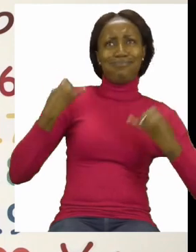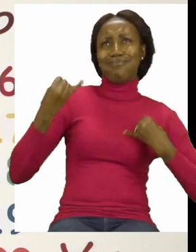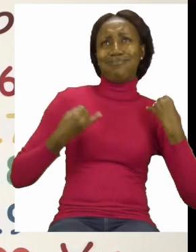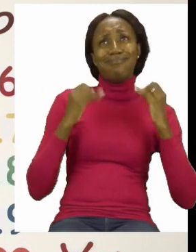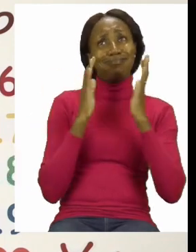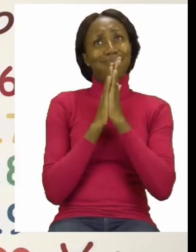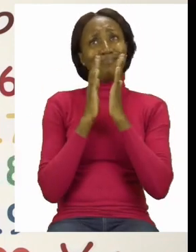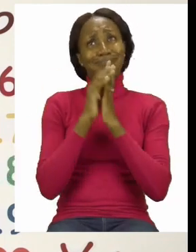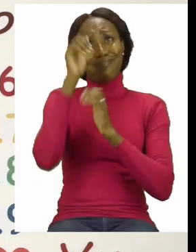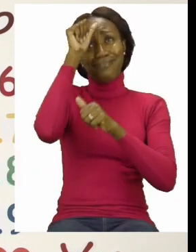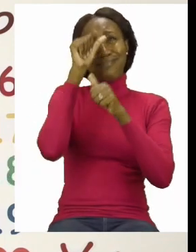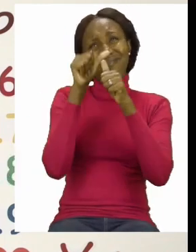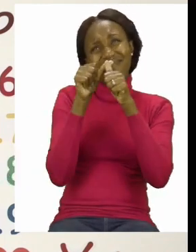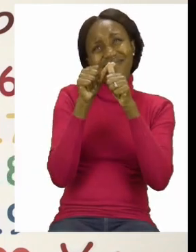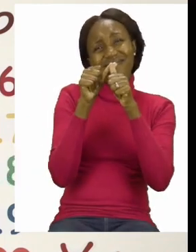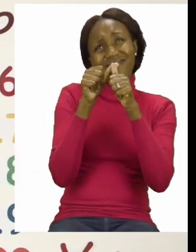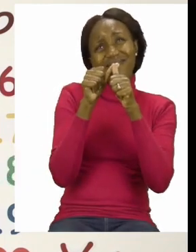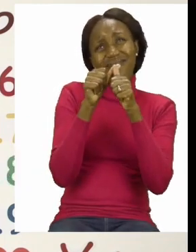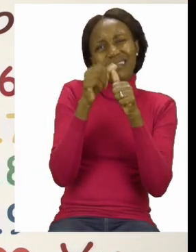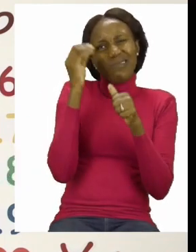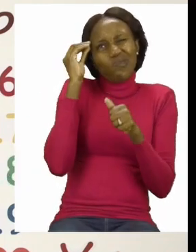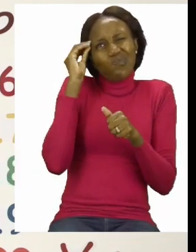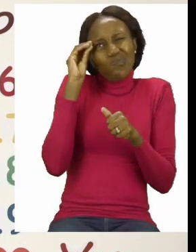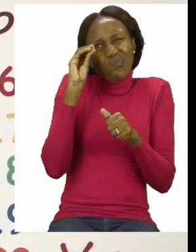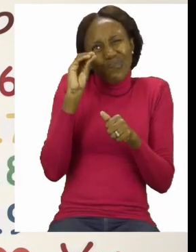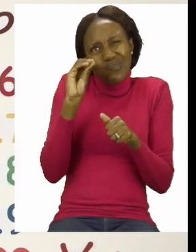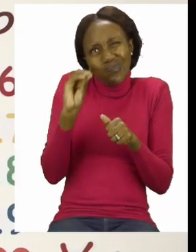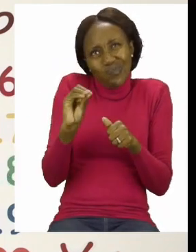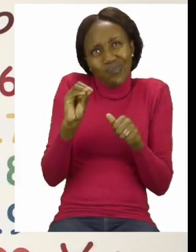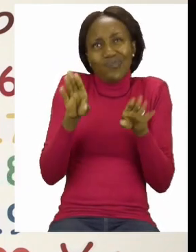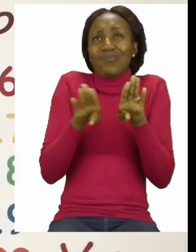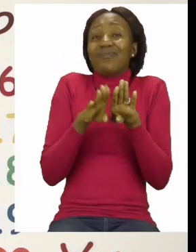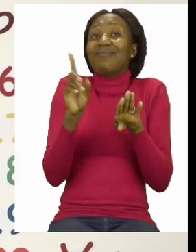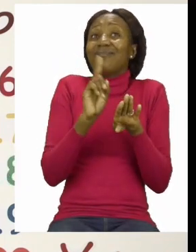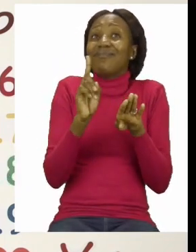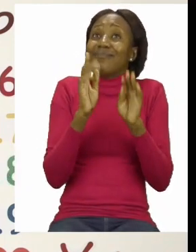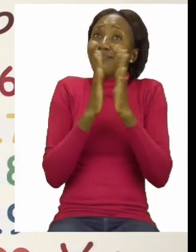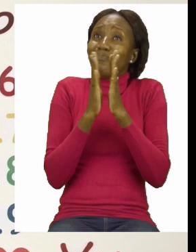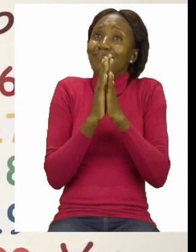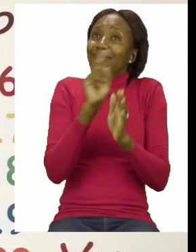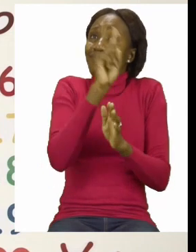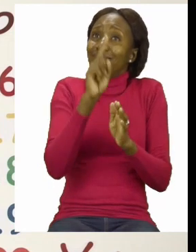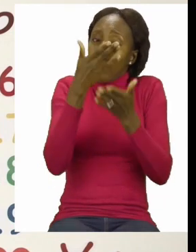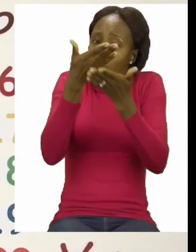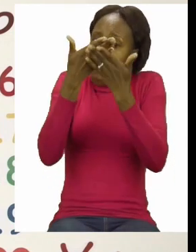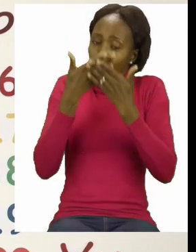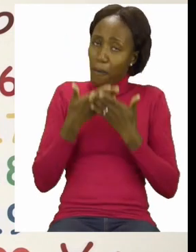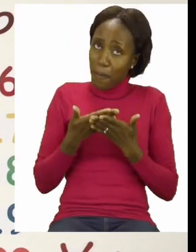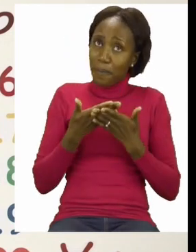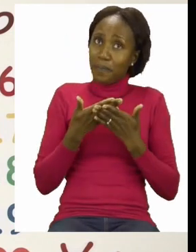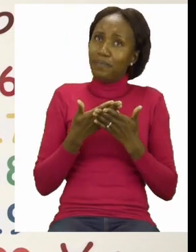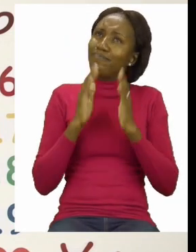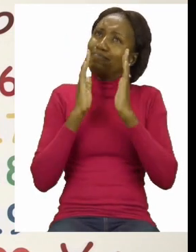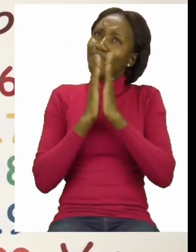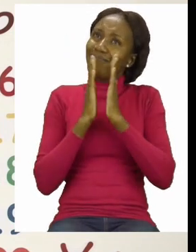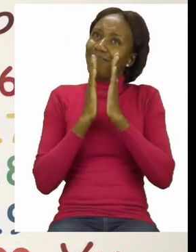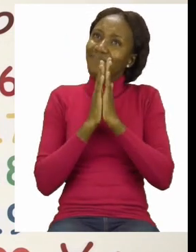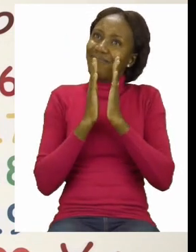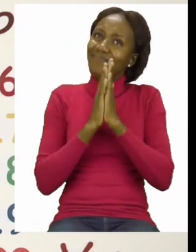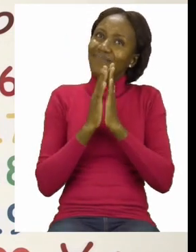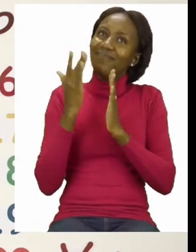Remember, if you're not sure on what to do, you can always ask for help. Just make sure that afterwards